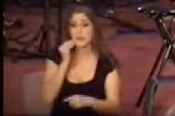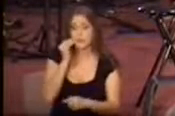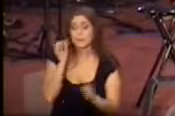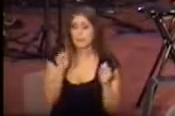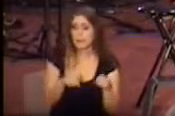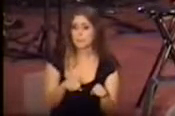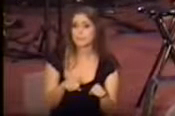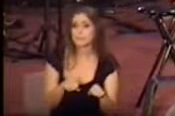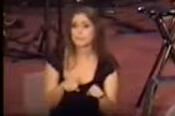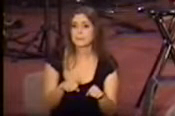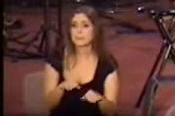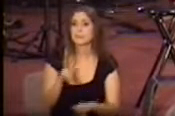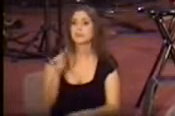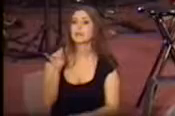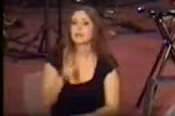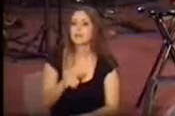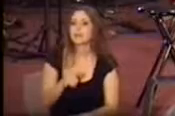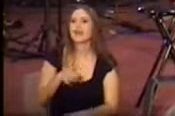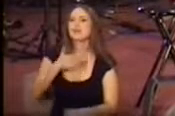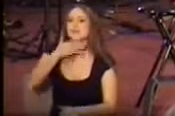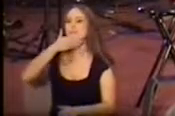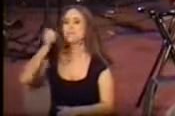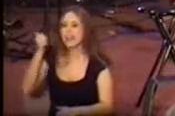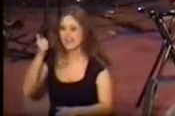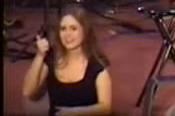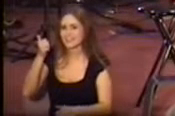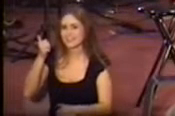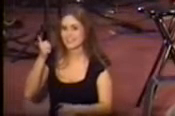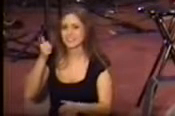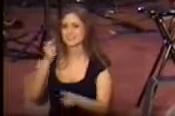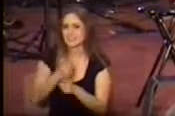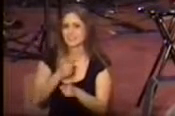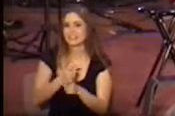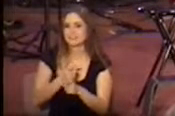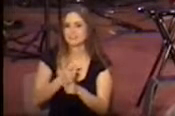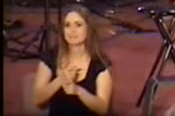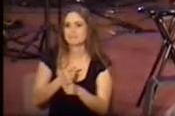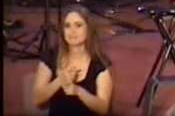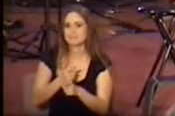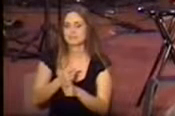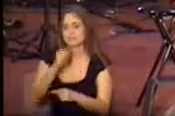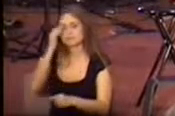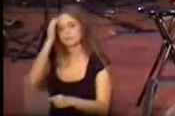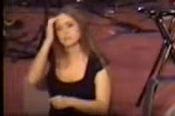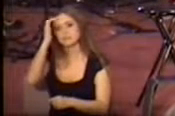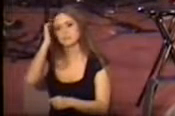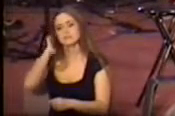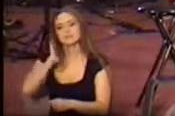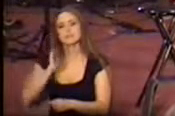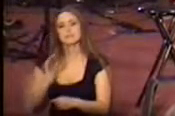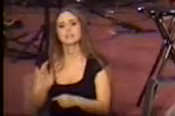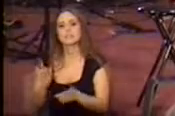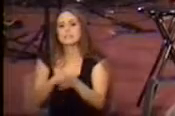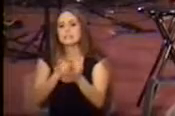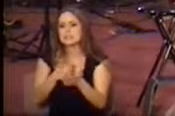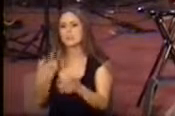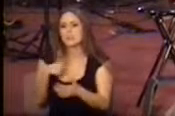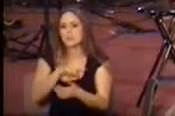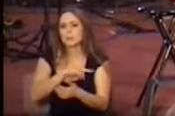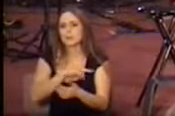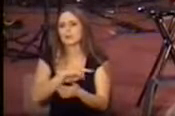says, that would be much better. Amen? That would be much better. You see, but sometimes we are